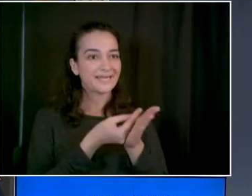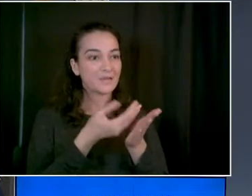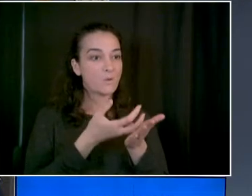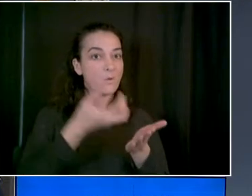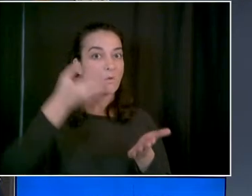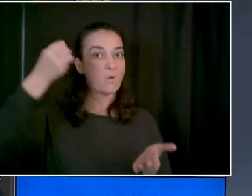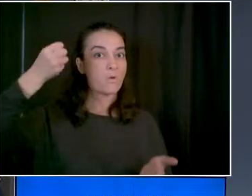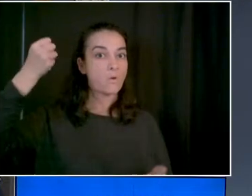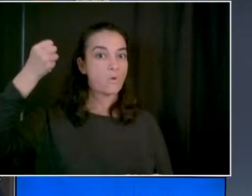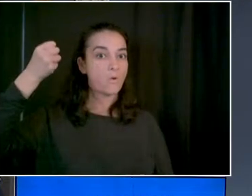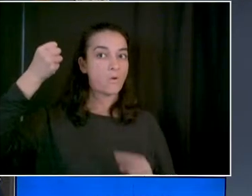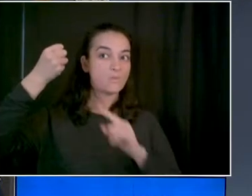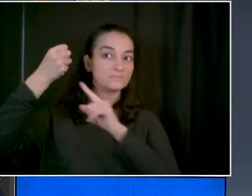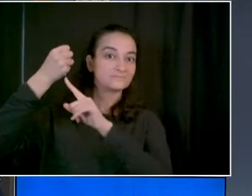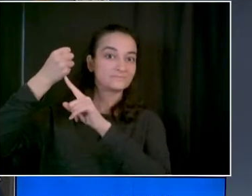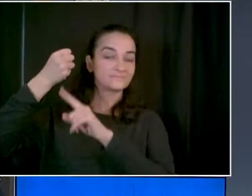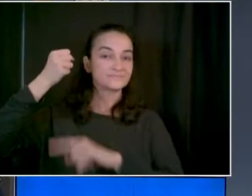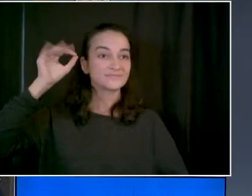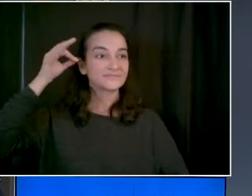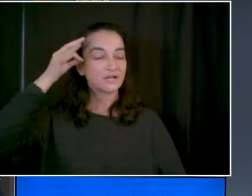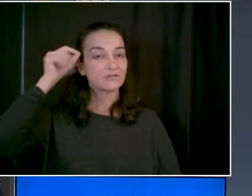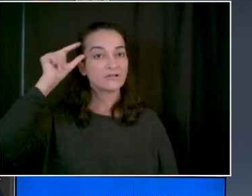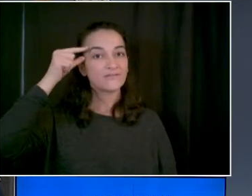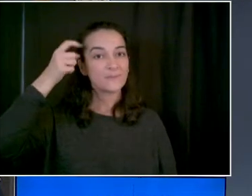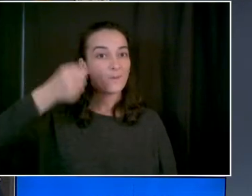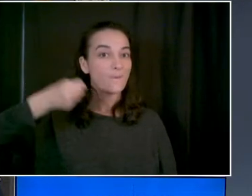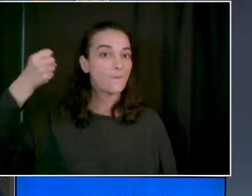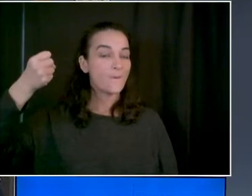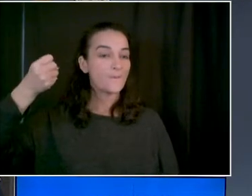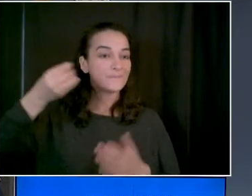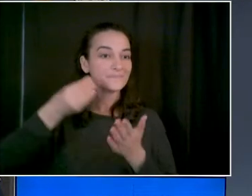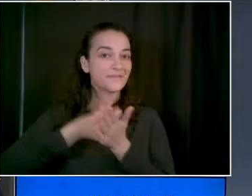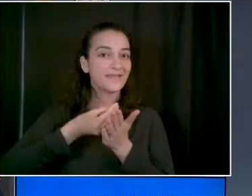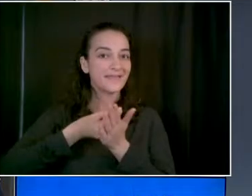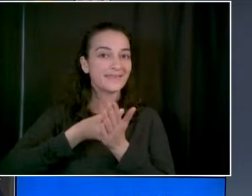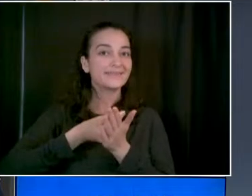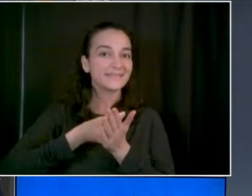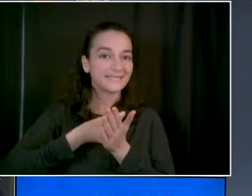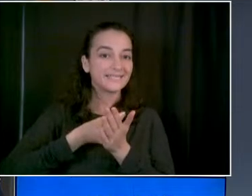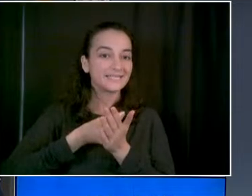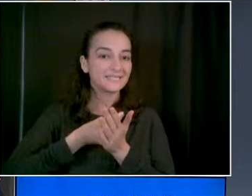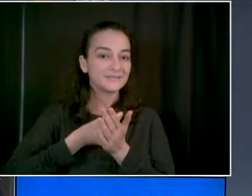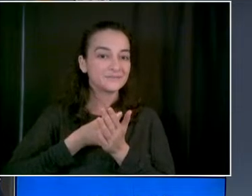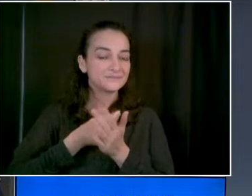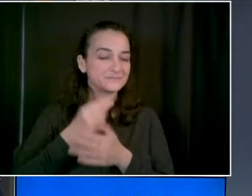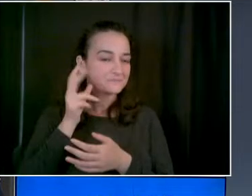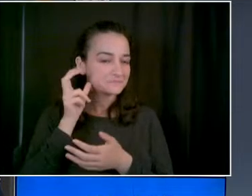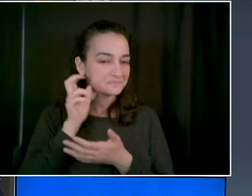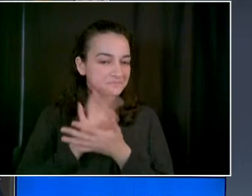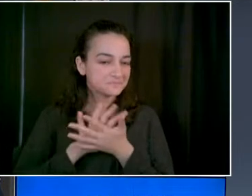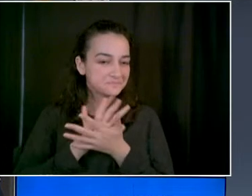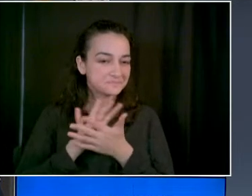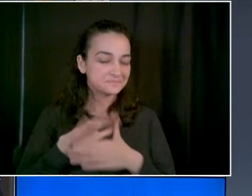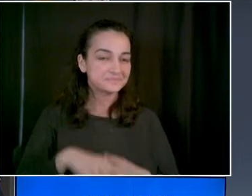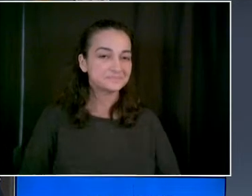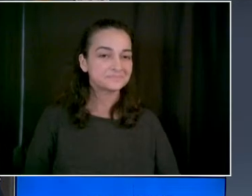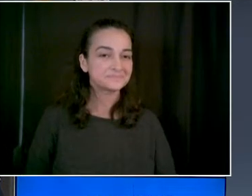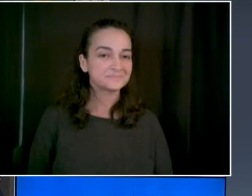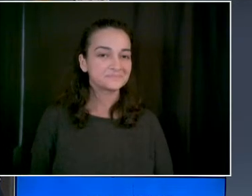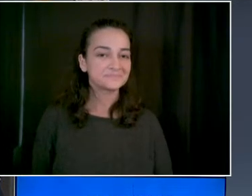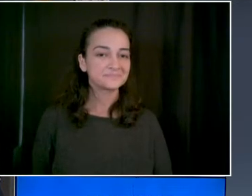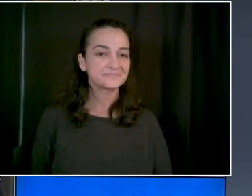support for. I think Jessica Ramos actually has a bill in the state Senate about this. You mentioned that the city